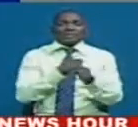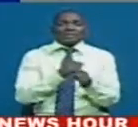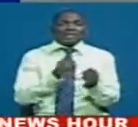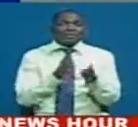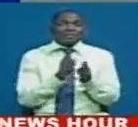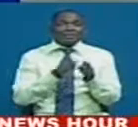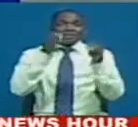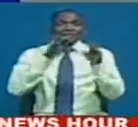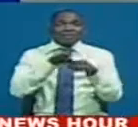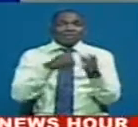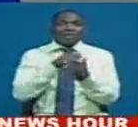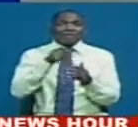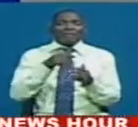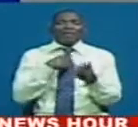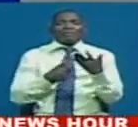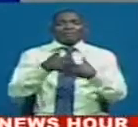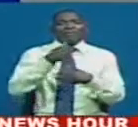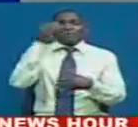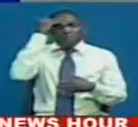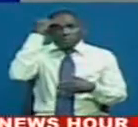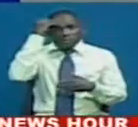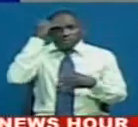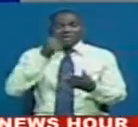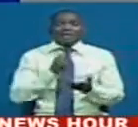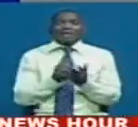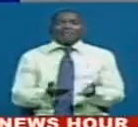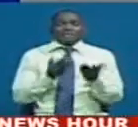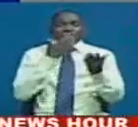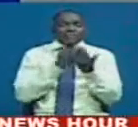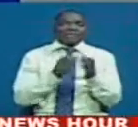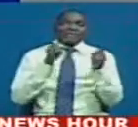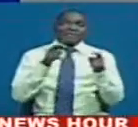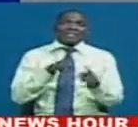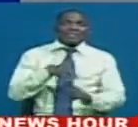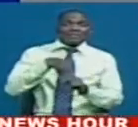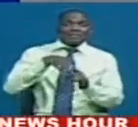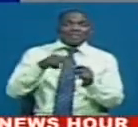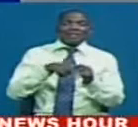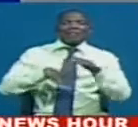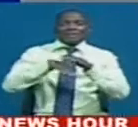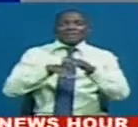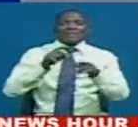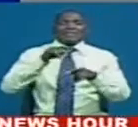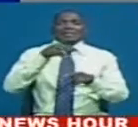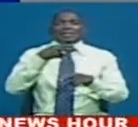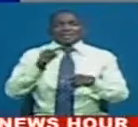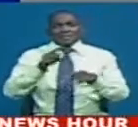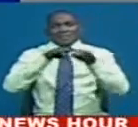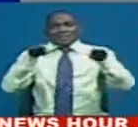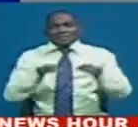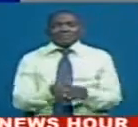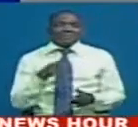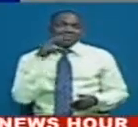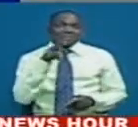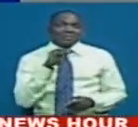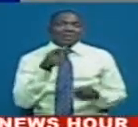year. This means all teachers must upgrade their knowledge to help promote quality education, especially at the basic and JHS